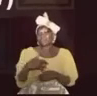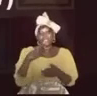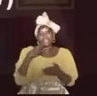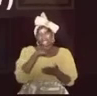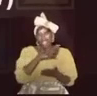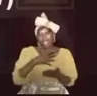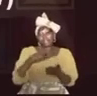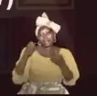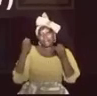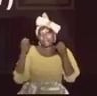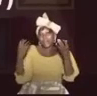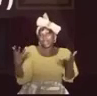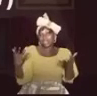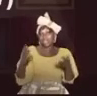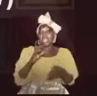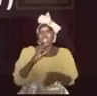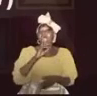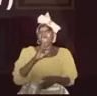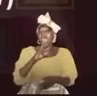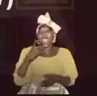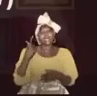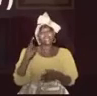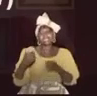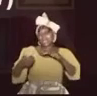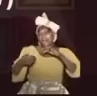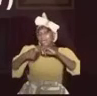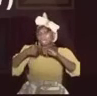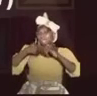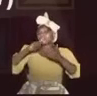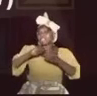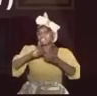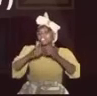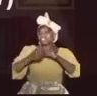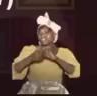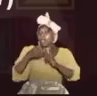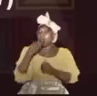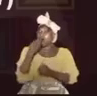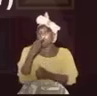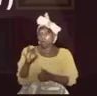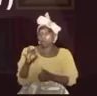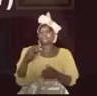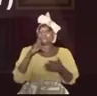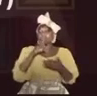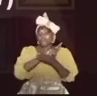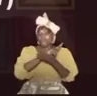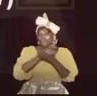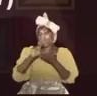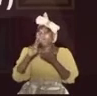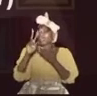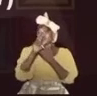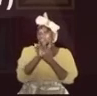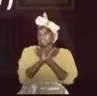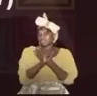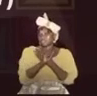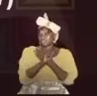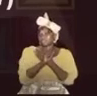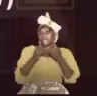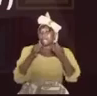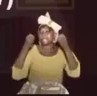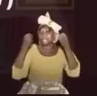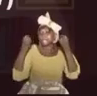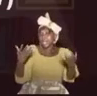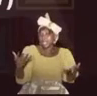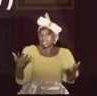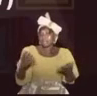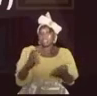says, many are the afflictions of the righteous. Many